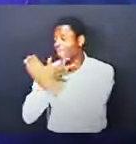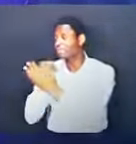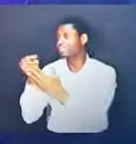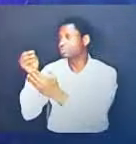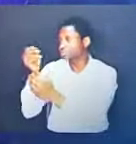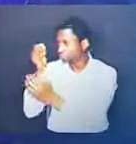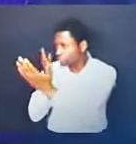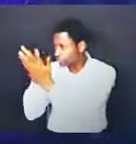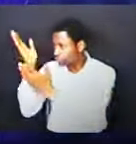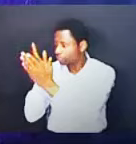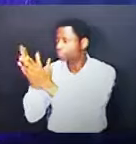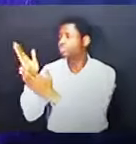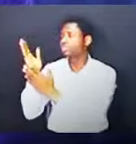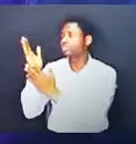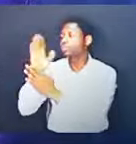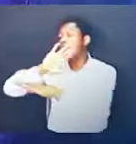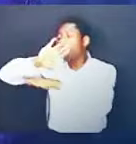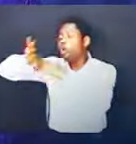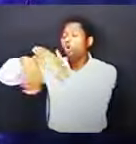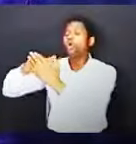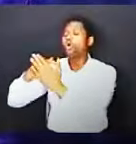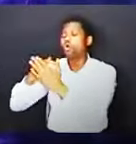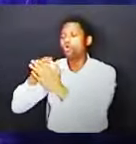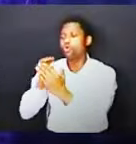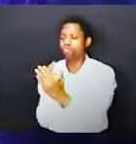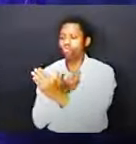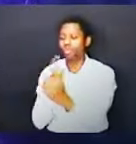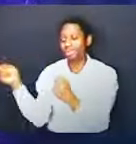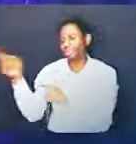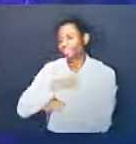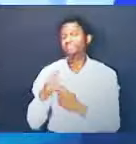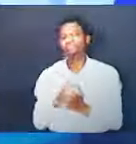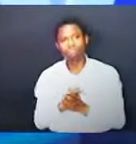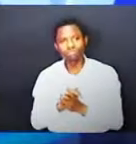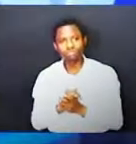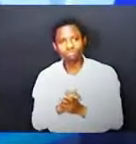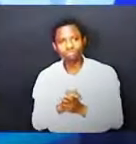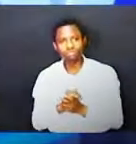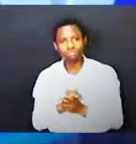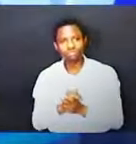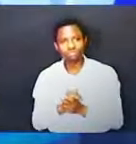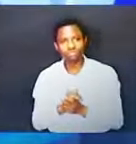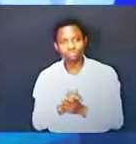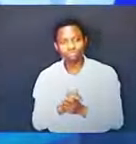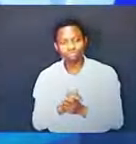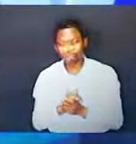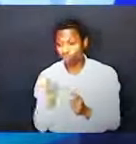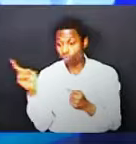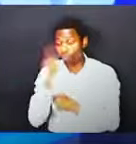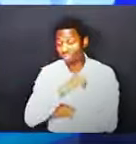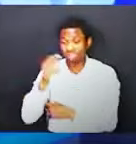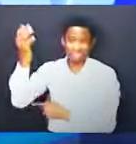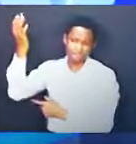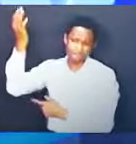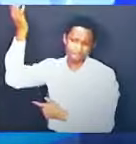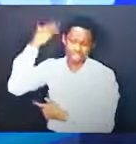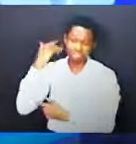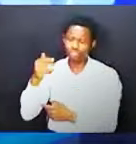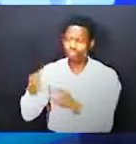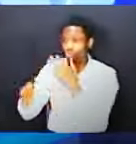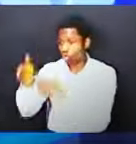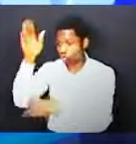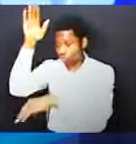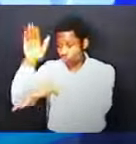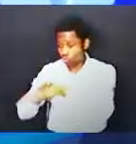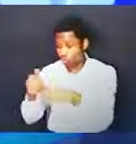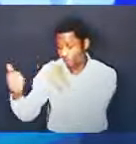before Him all our days. Now, one day God called Abraham and said, Abraham, walk before me and be perfect.